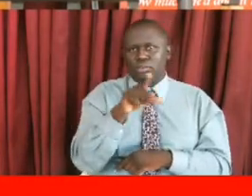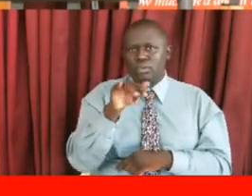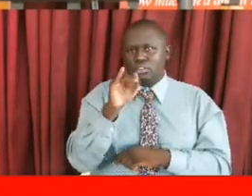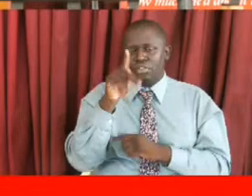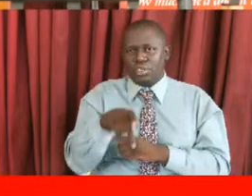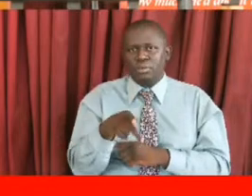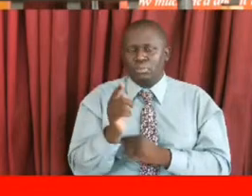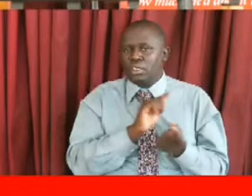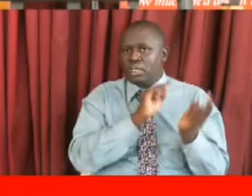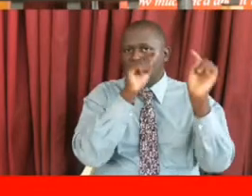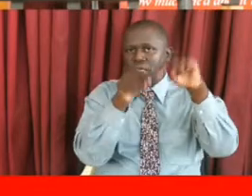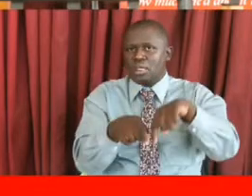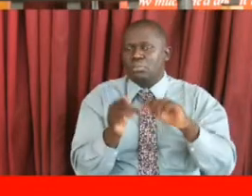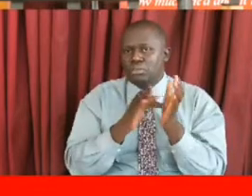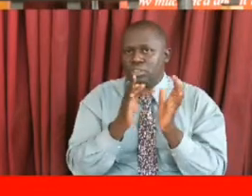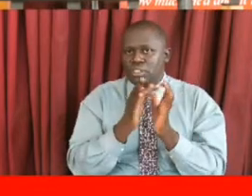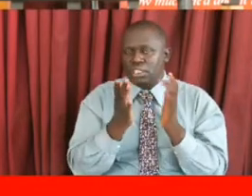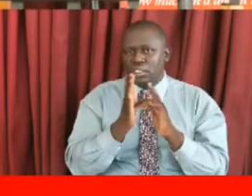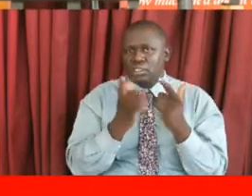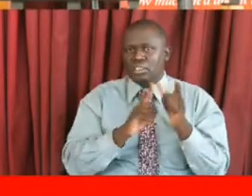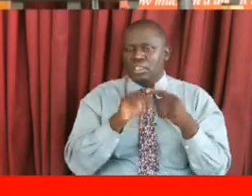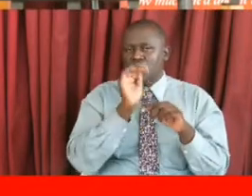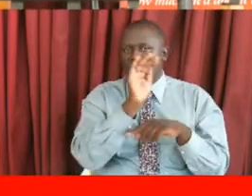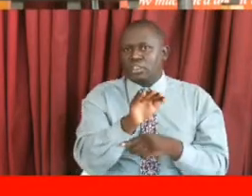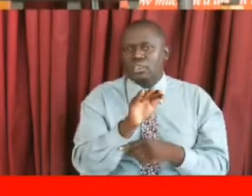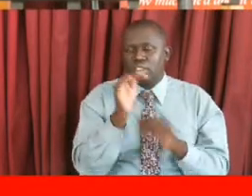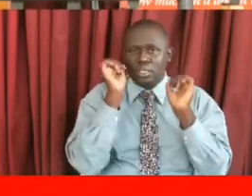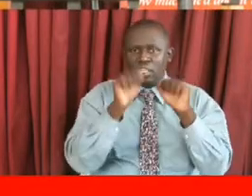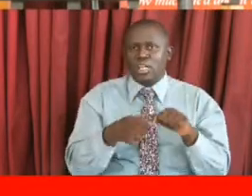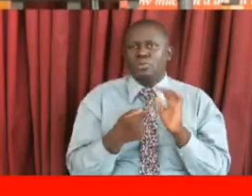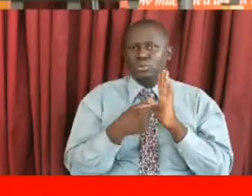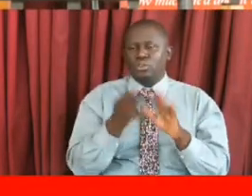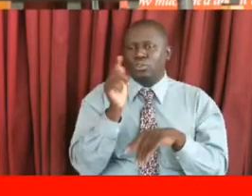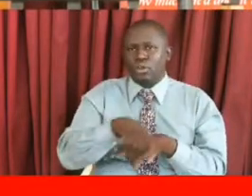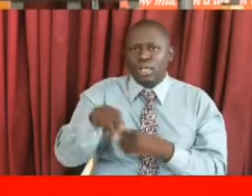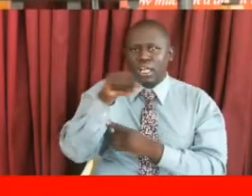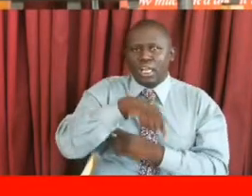Jesus of Nazareth you show us the divine